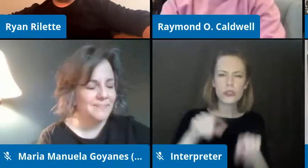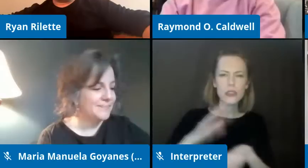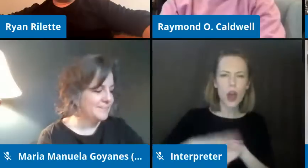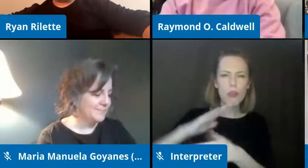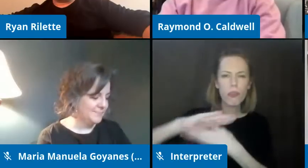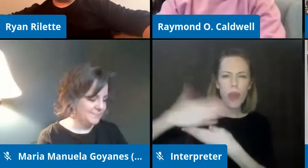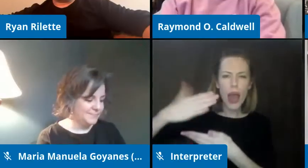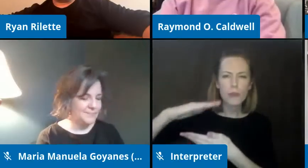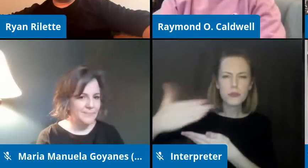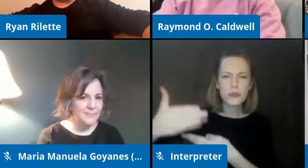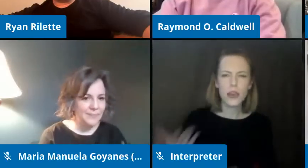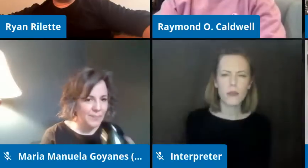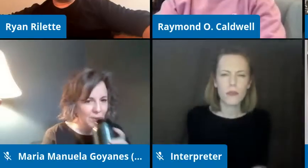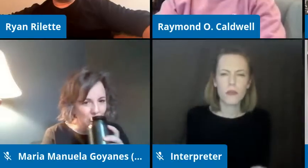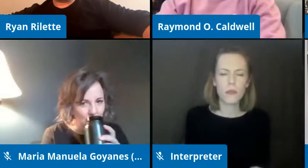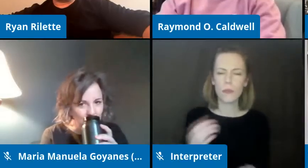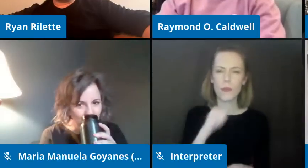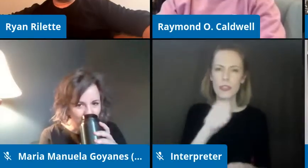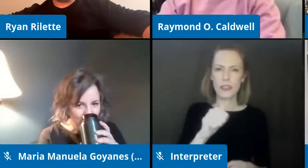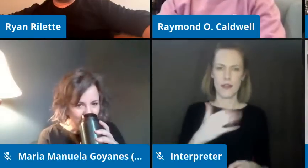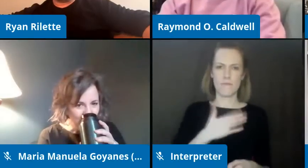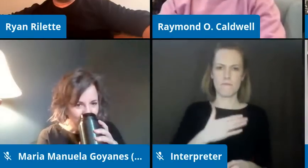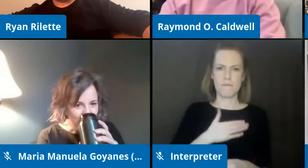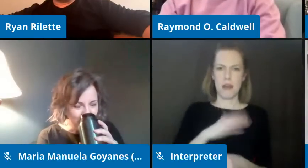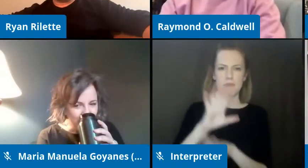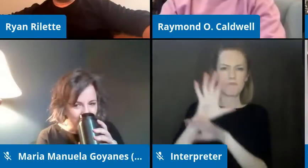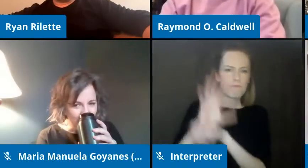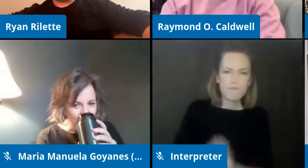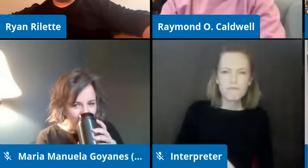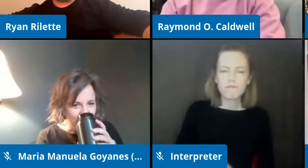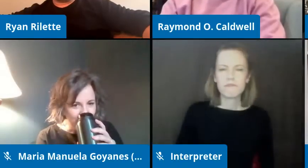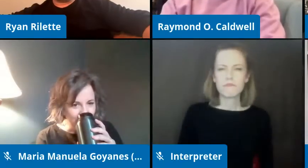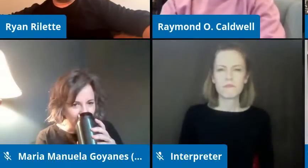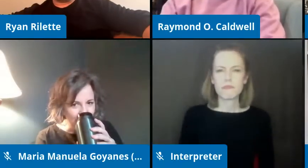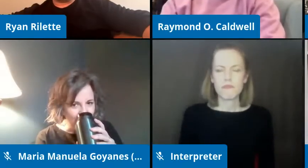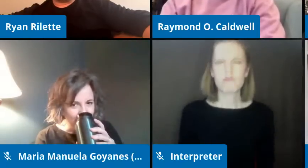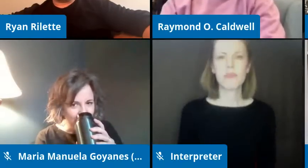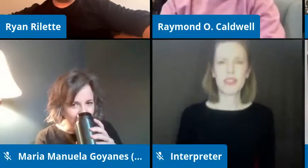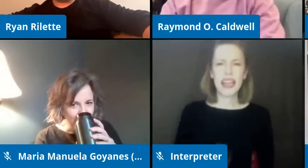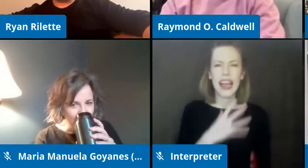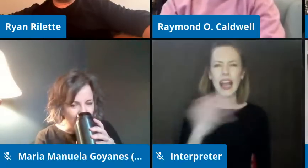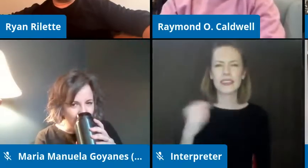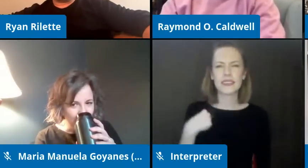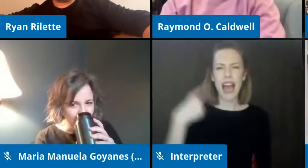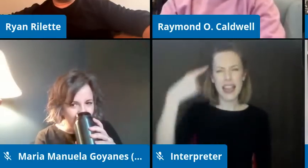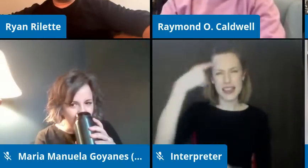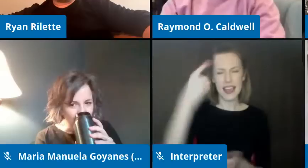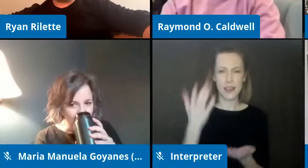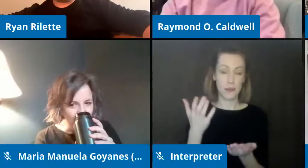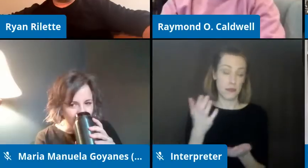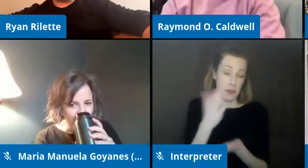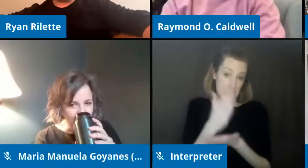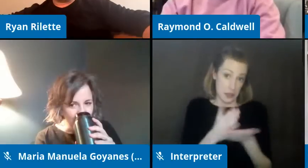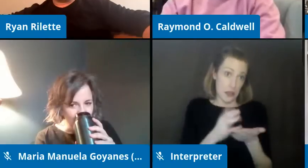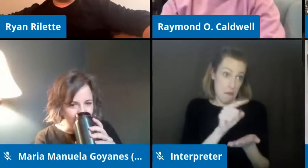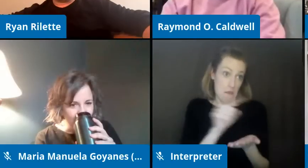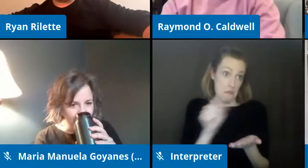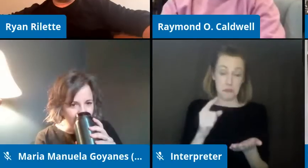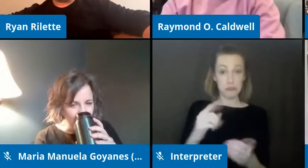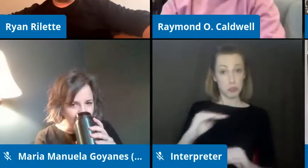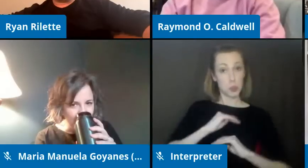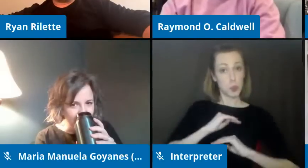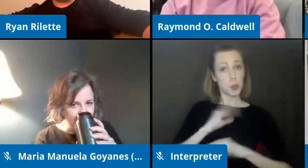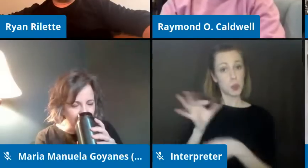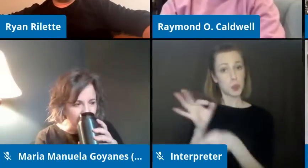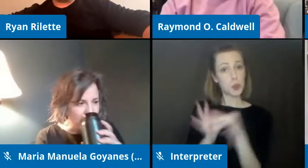just not what I'm accustomed to. And I think it probably is a substitute for some people, but does it meet